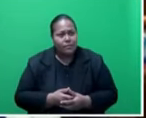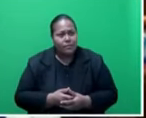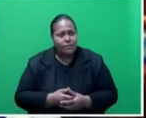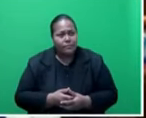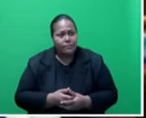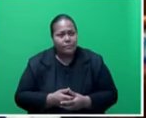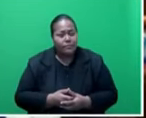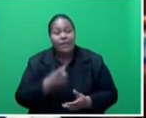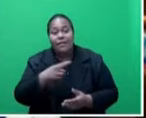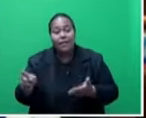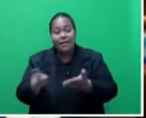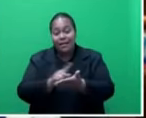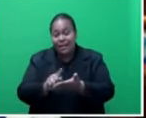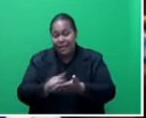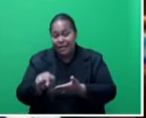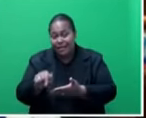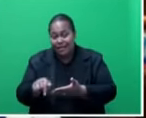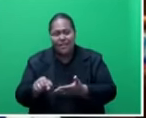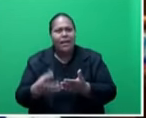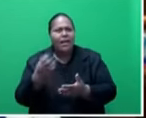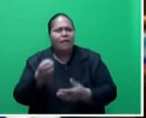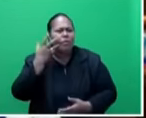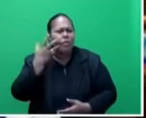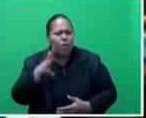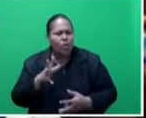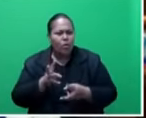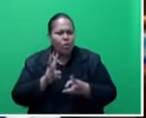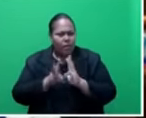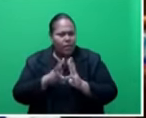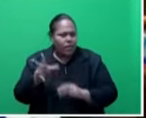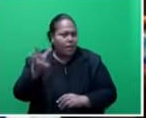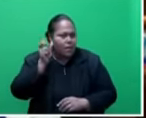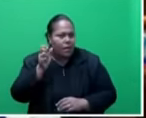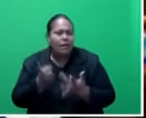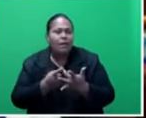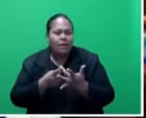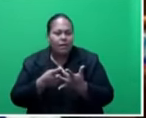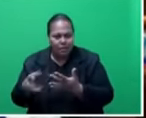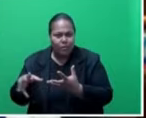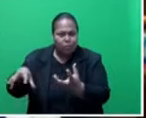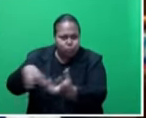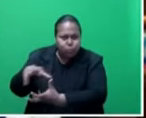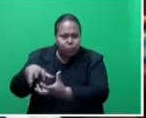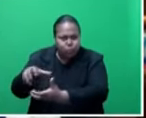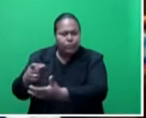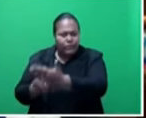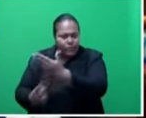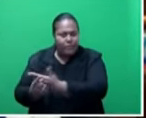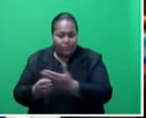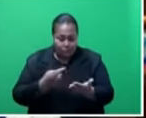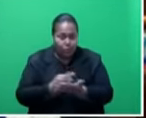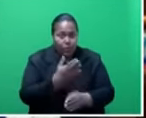immediately after, TC Bina, which was later downgraded and fizzled out without causing too many issues. The real work starts now